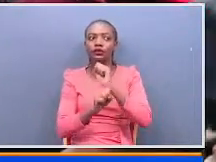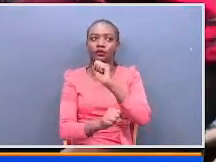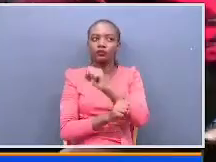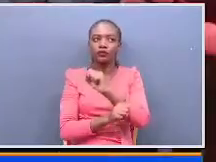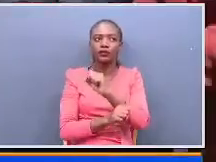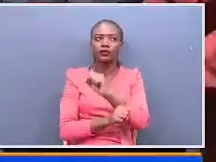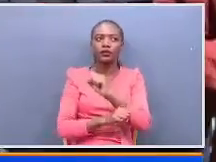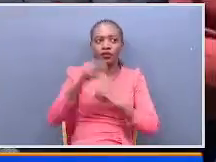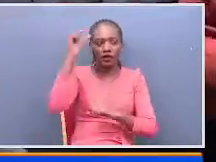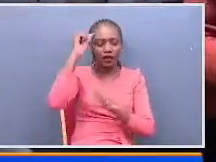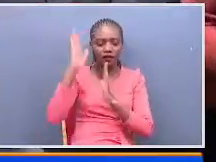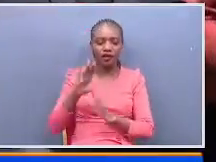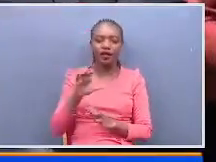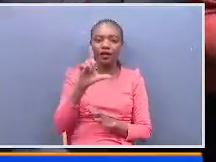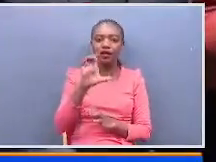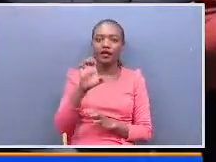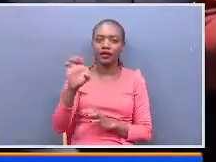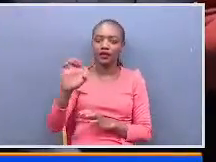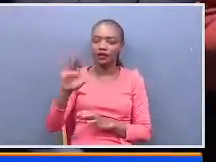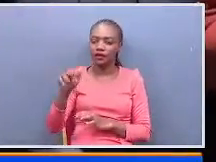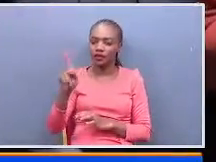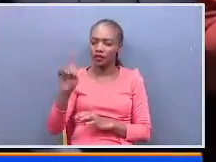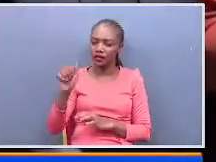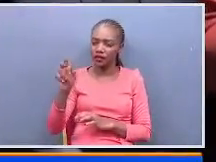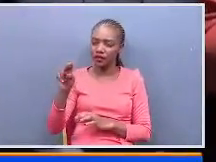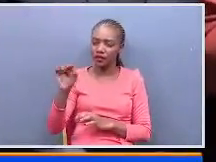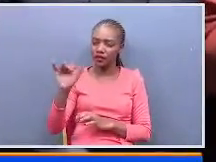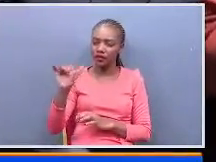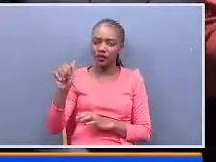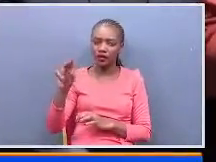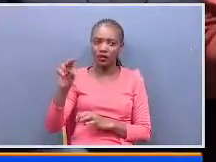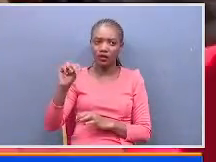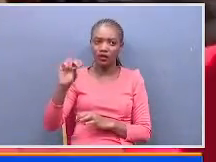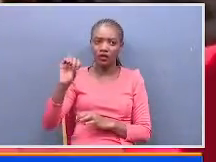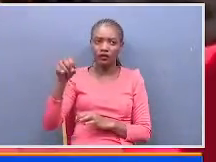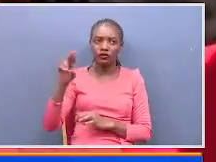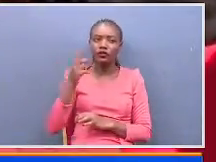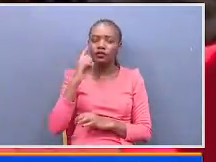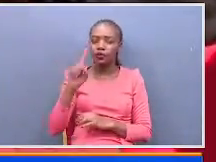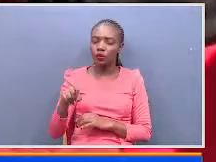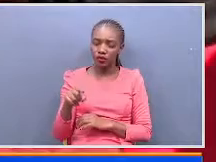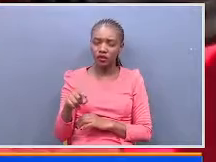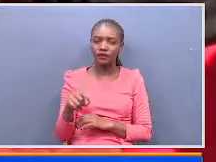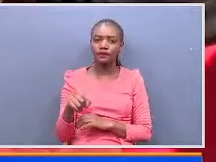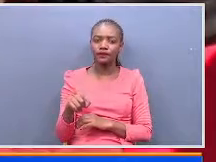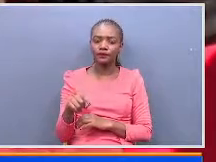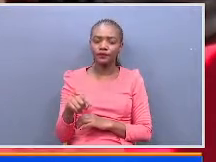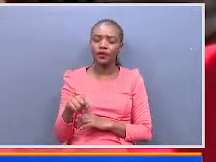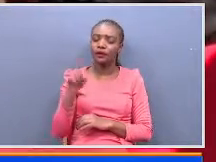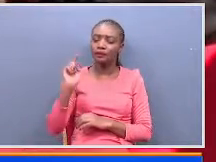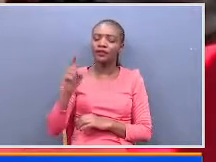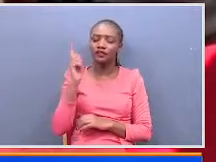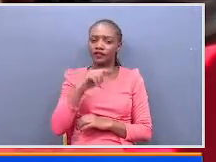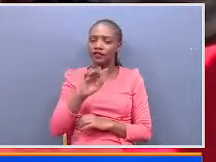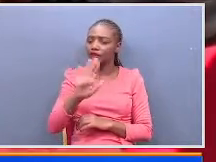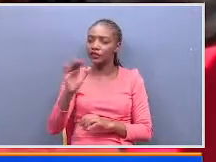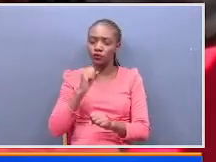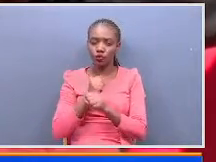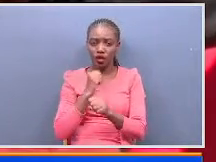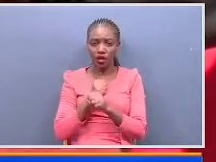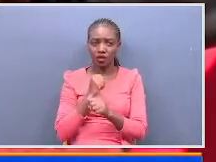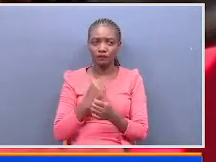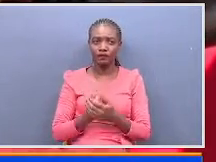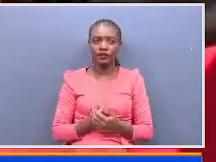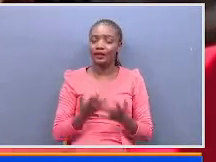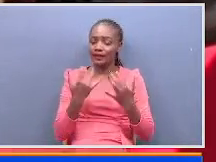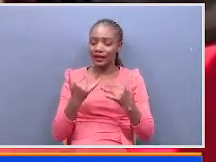re-election bid, saying he needs to build on the foundation he started in his first term. We see a situation whereby the current leadership